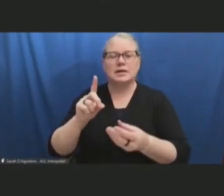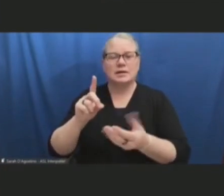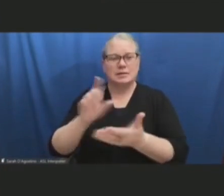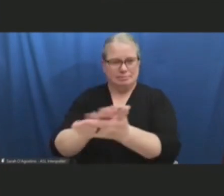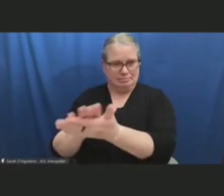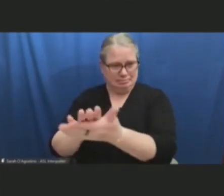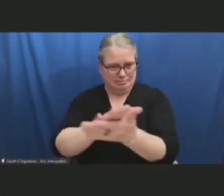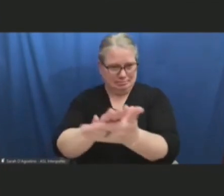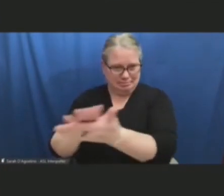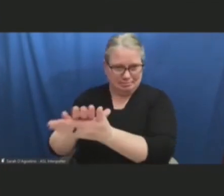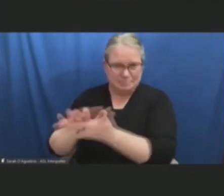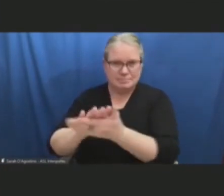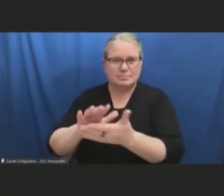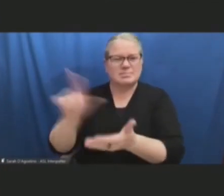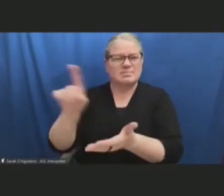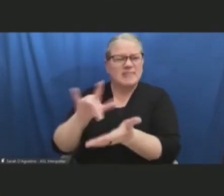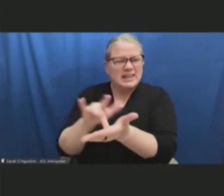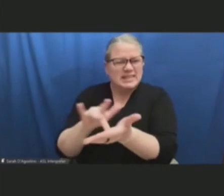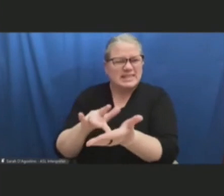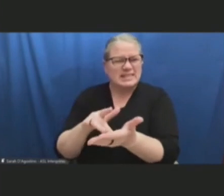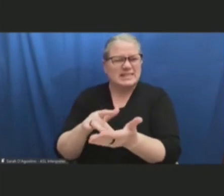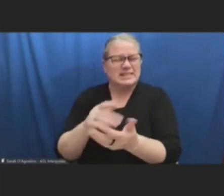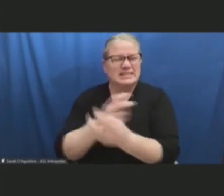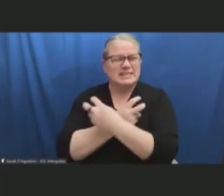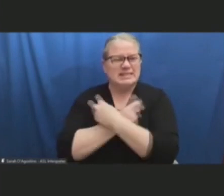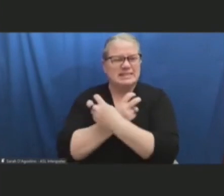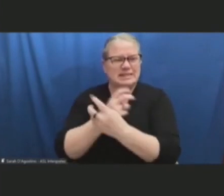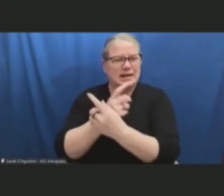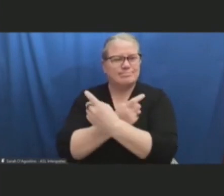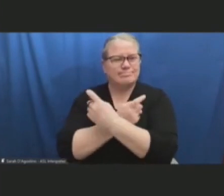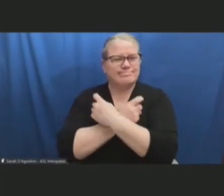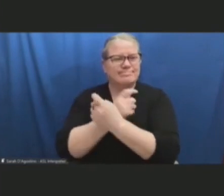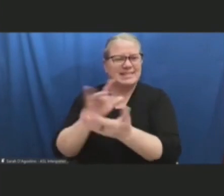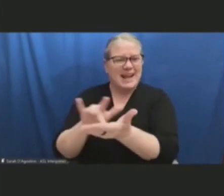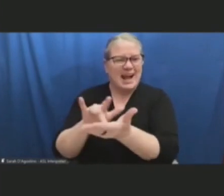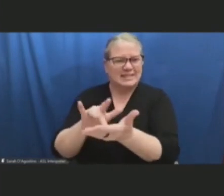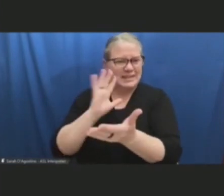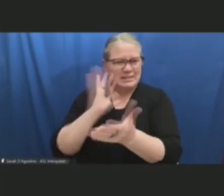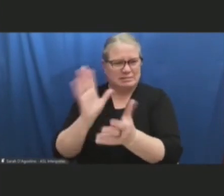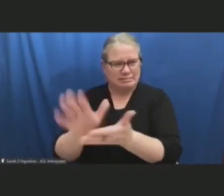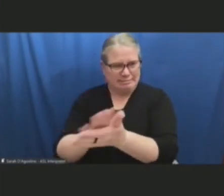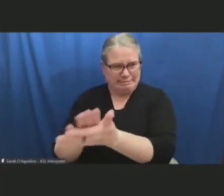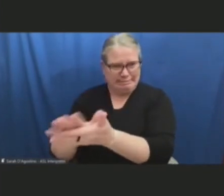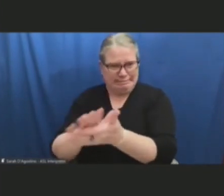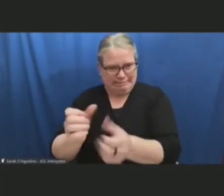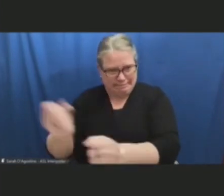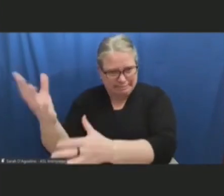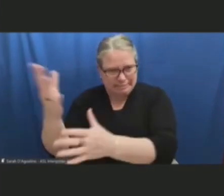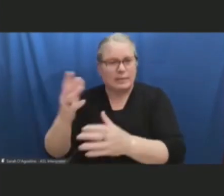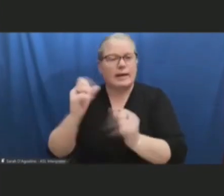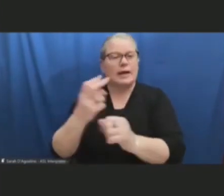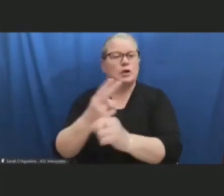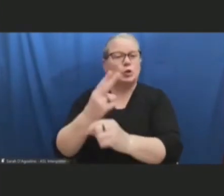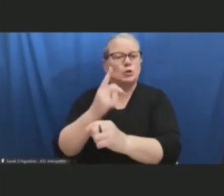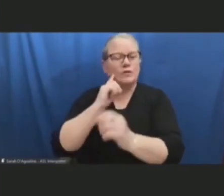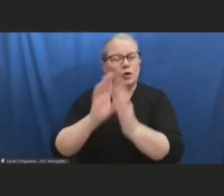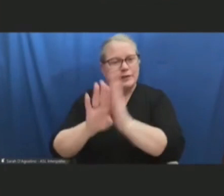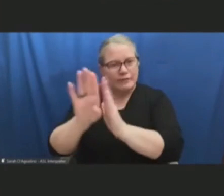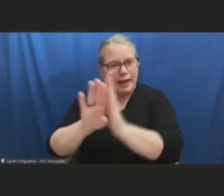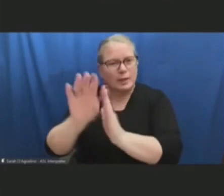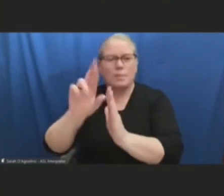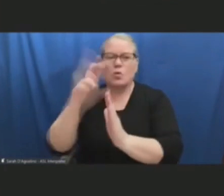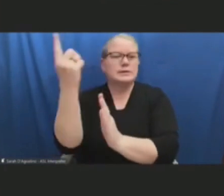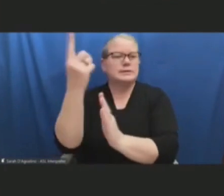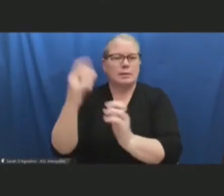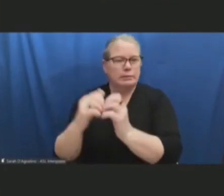toxic element. B, it makes it ready for development or opportunity or something else. Right now, we used to wait until